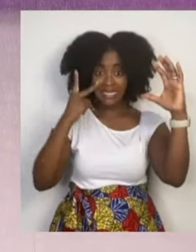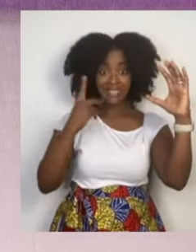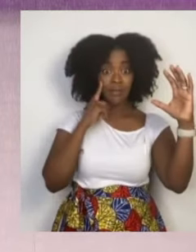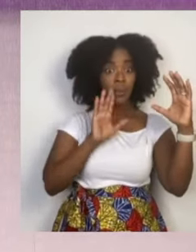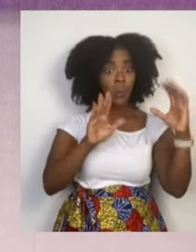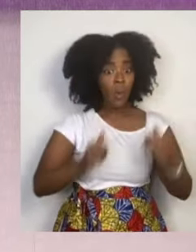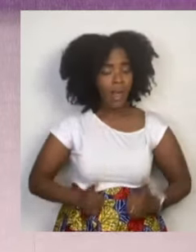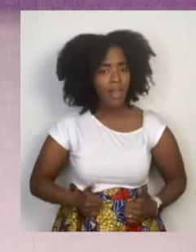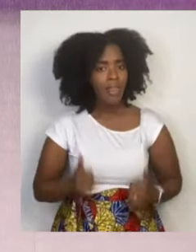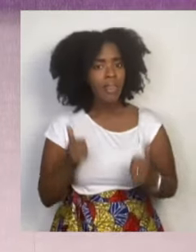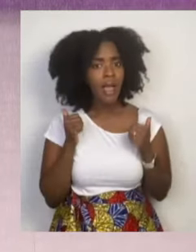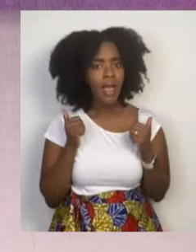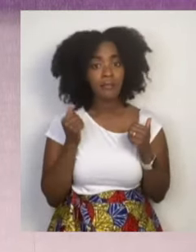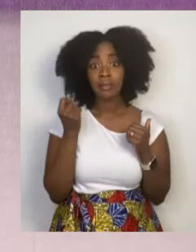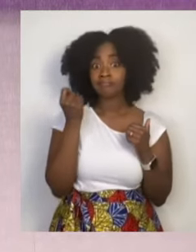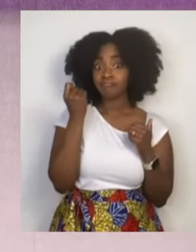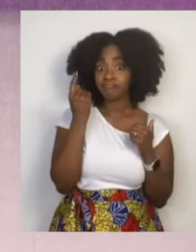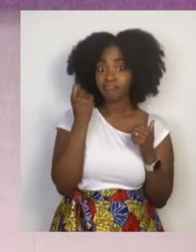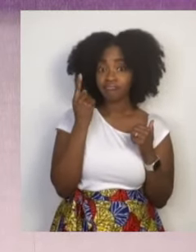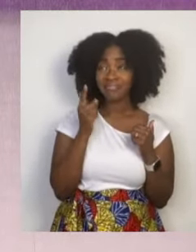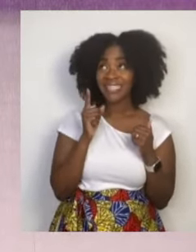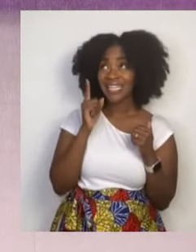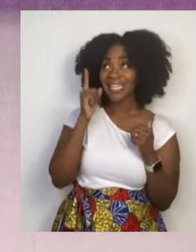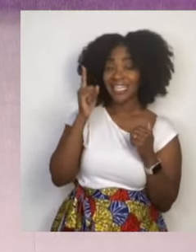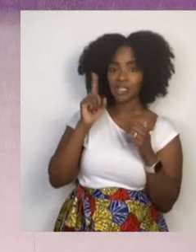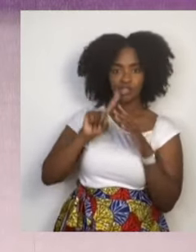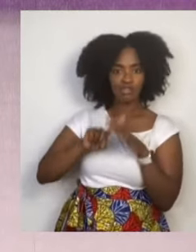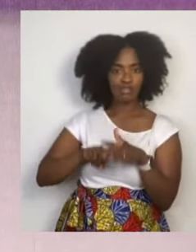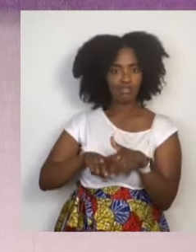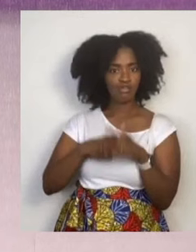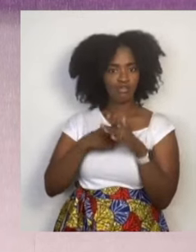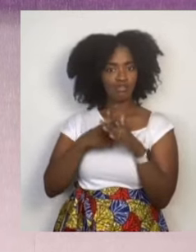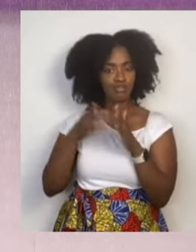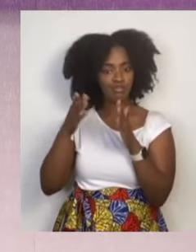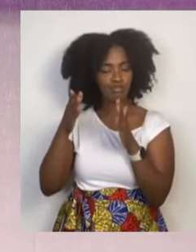God is the original architect.